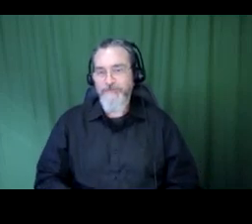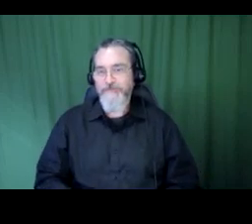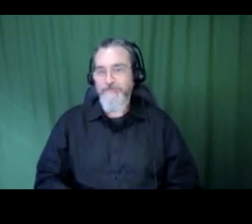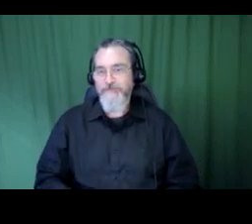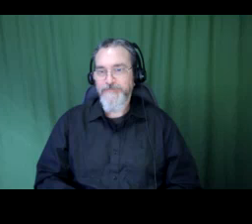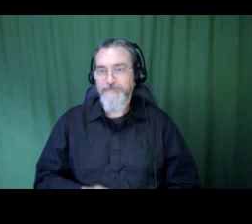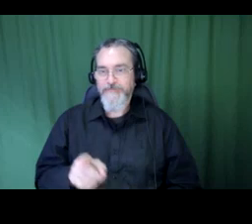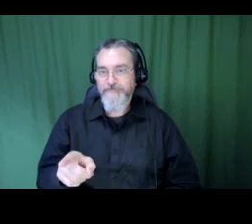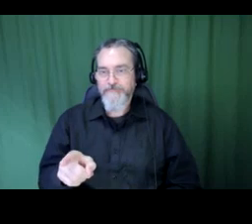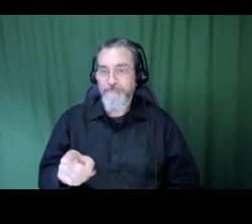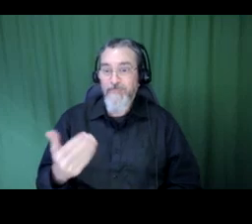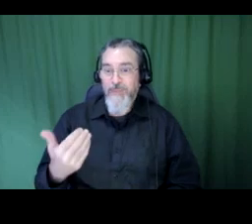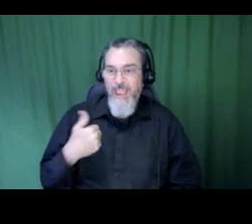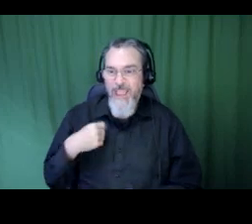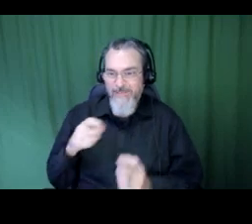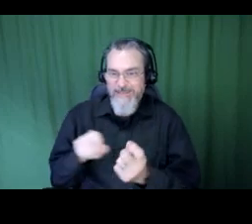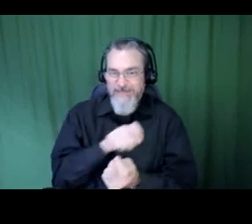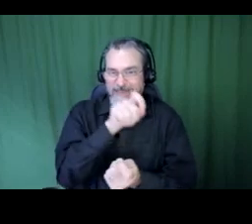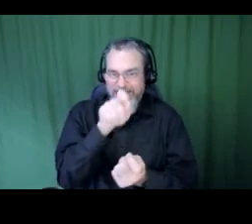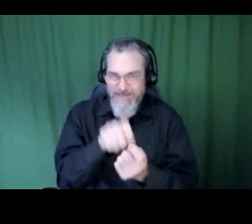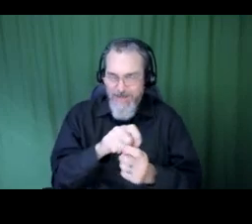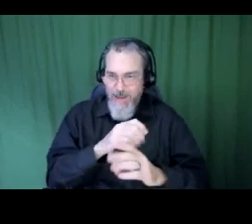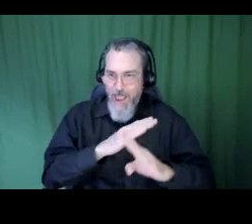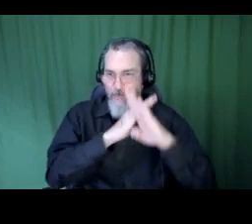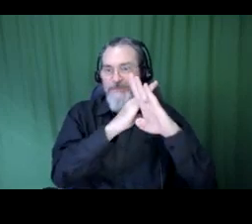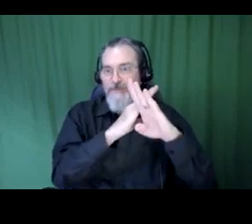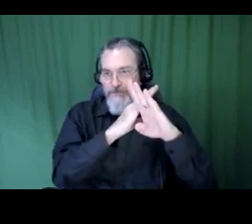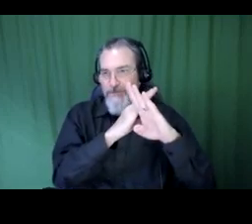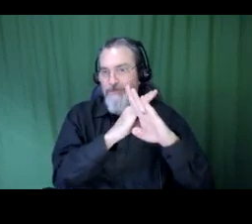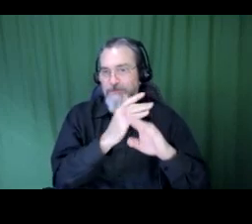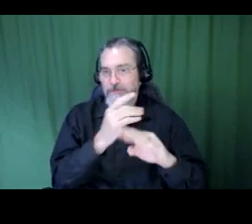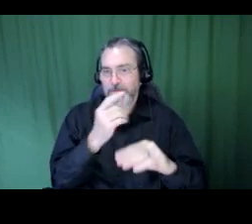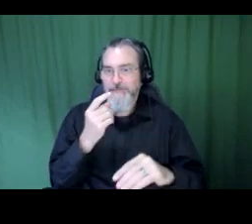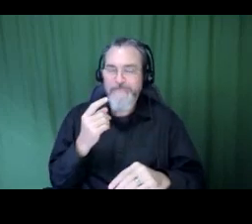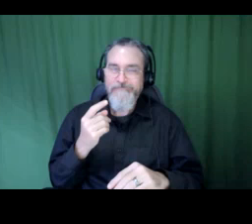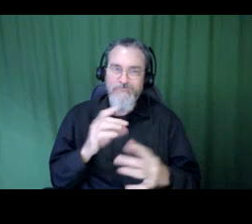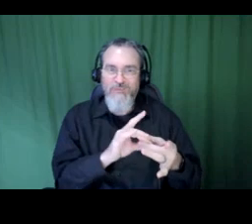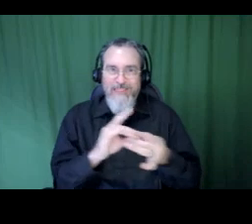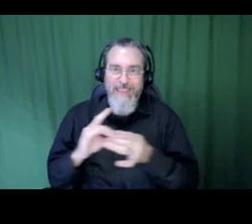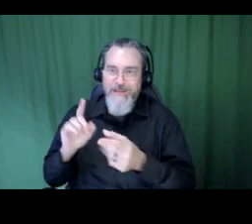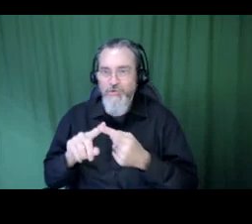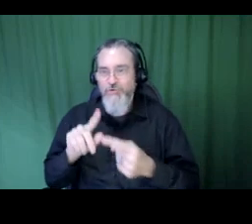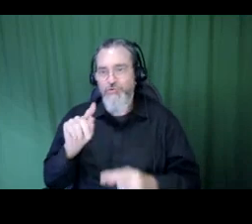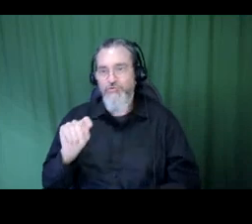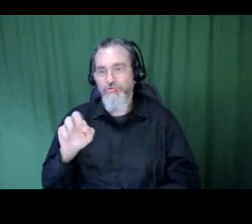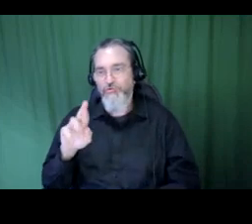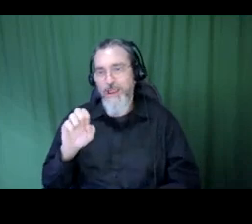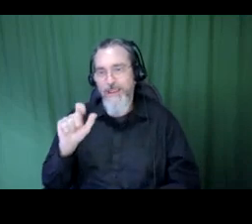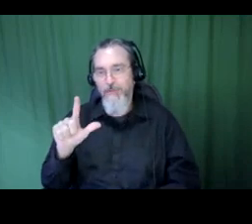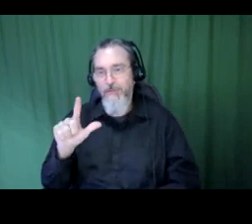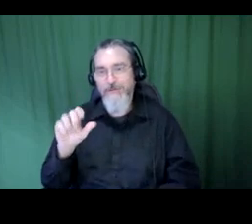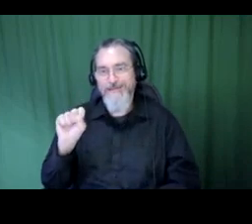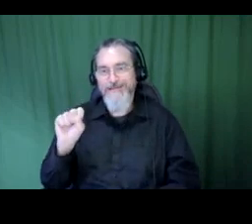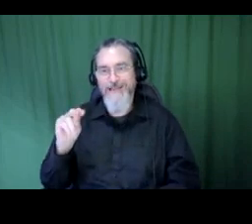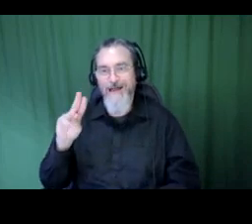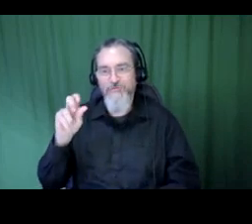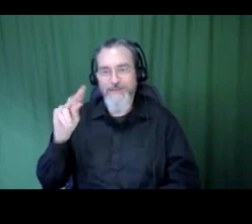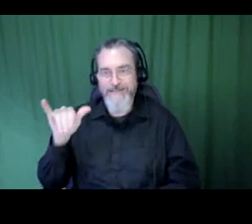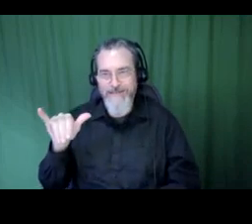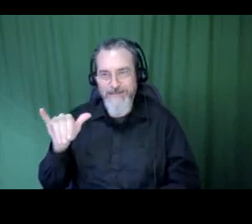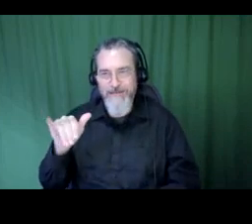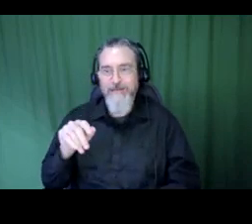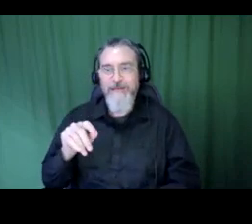is there a particular pitfall or obstacle pertaining to tribal sovereignty that particularly concerns your team in engaging a